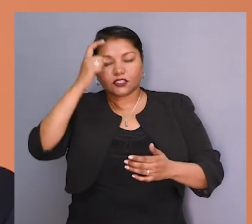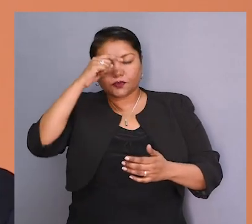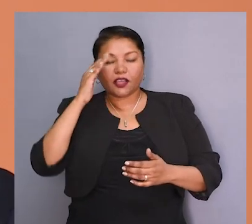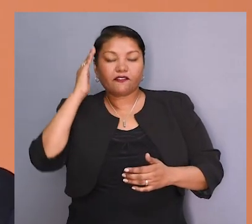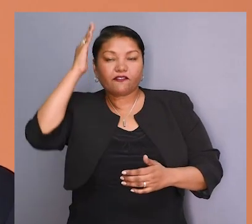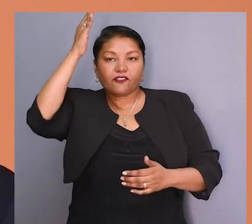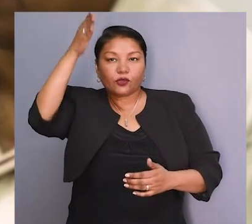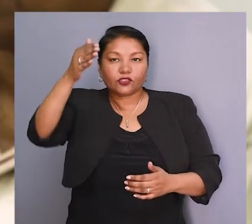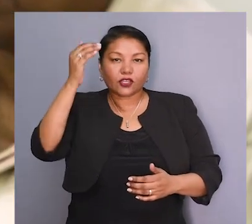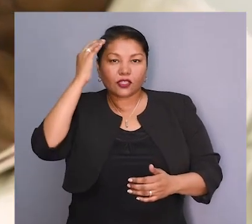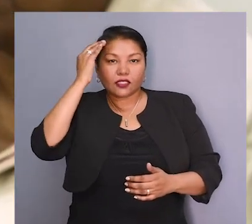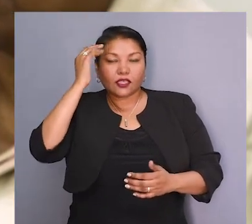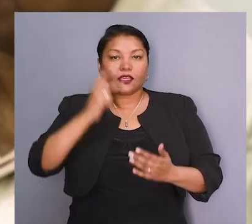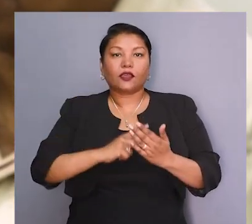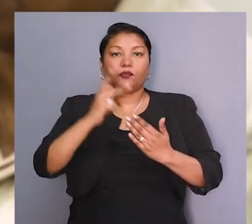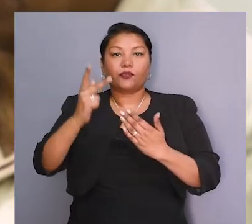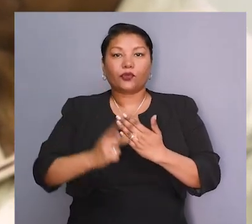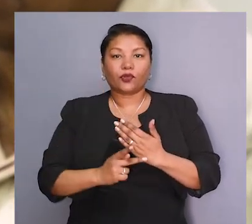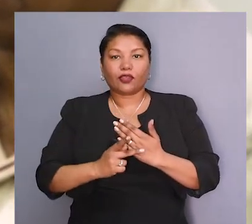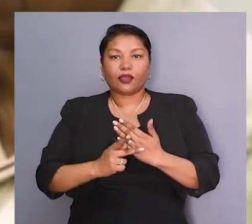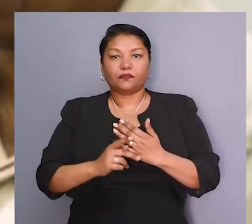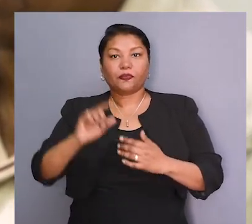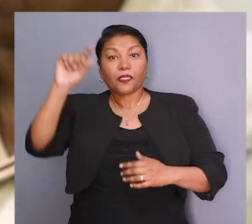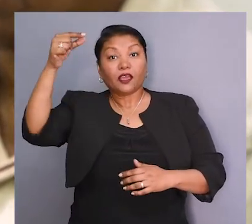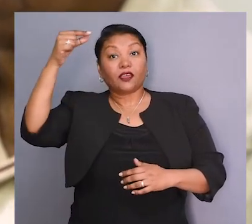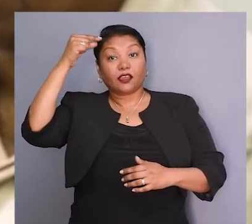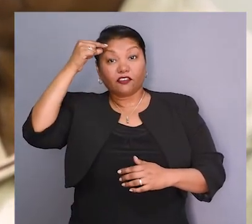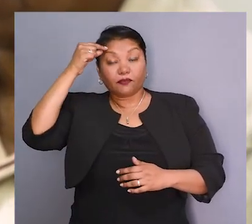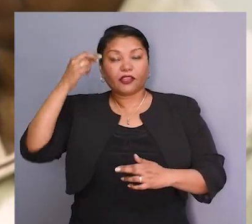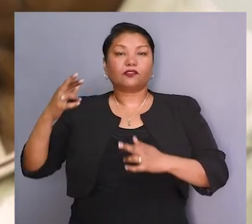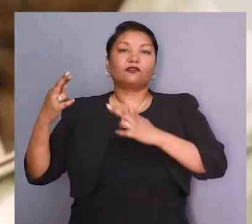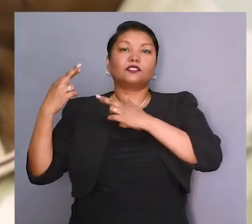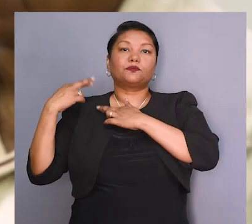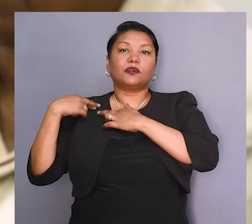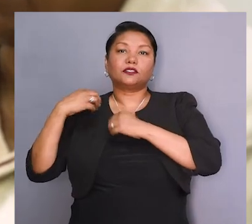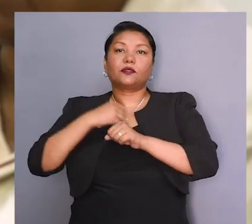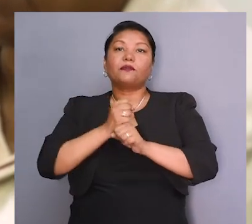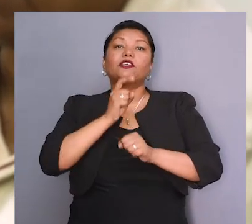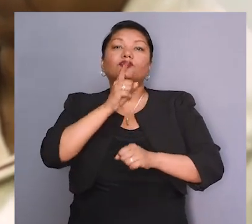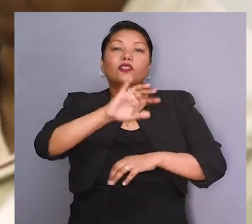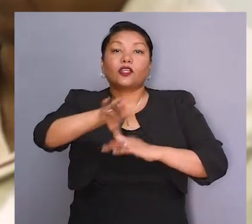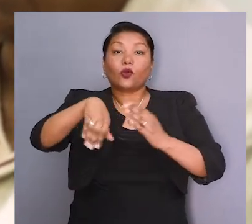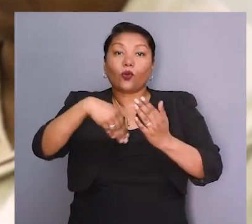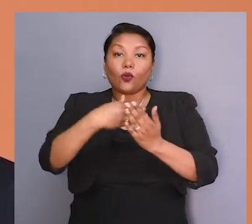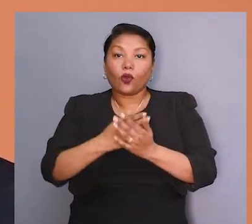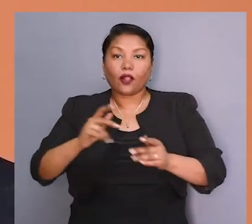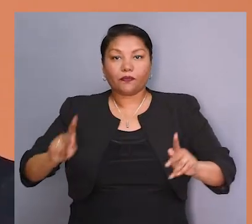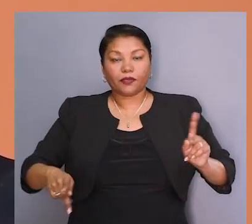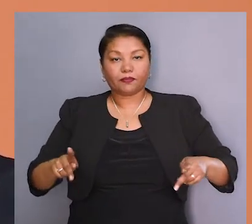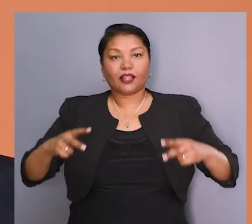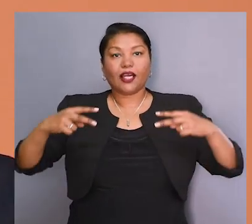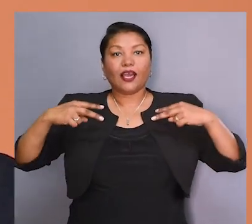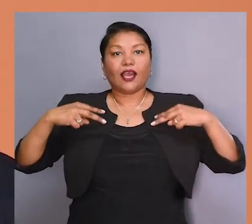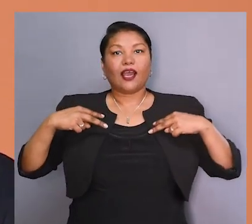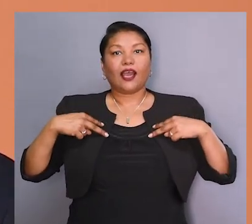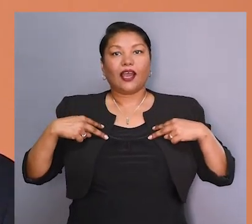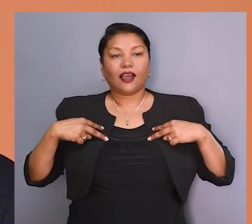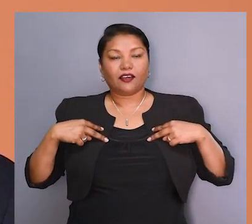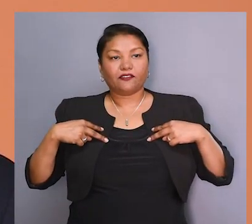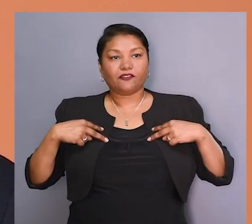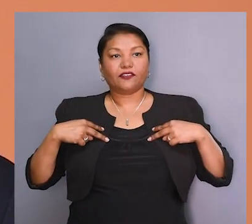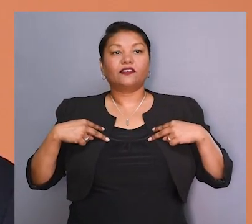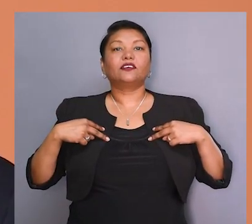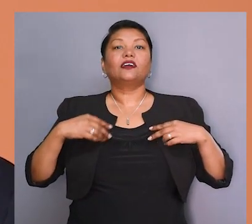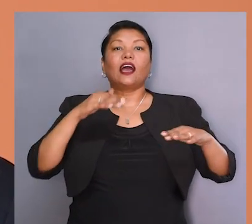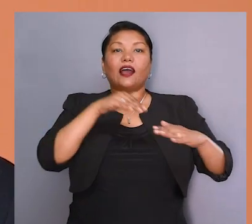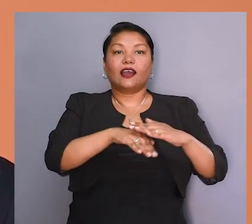far-sighted program. Governments bear the duty of ensuring all citizens, including persons with